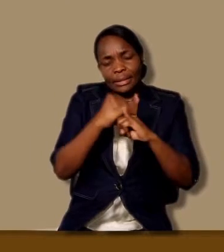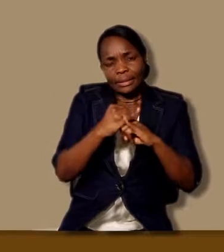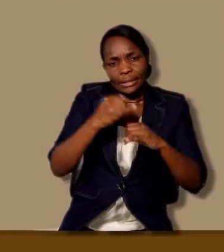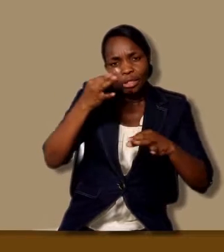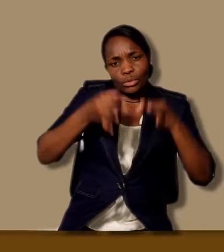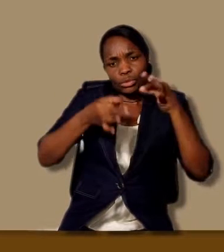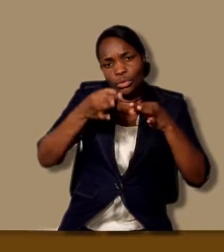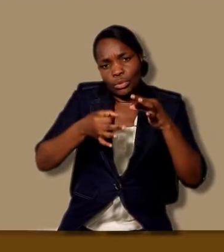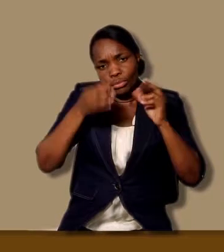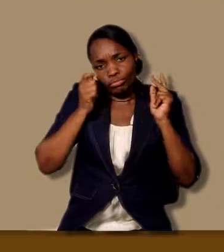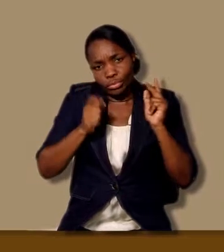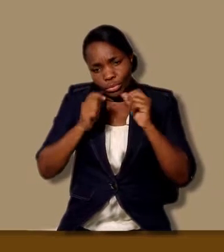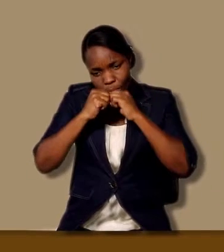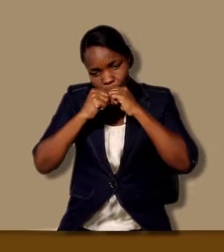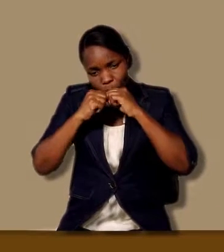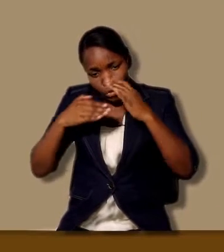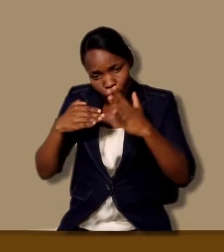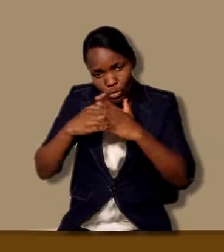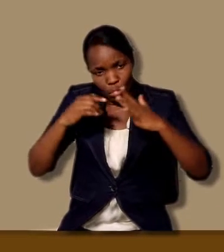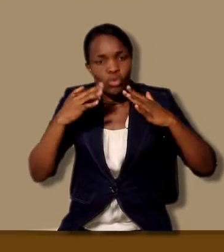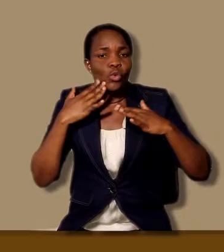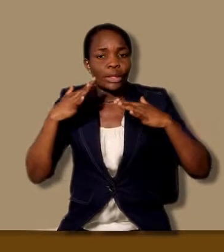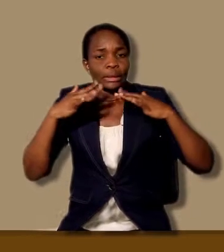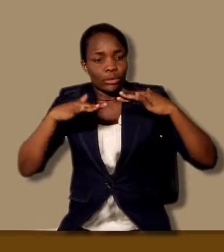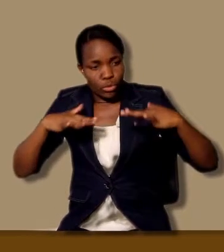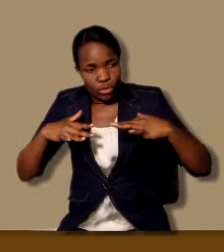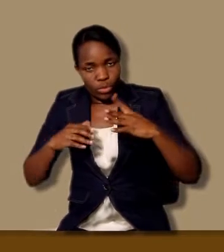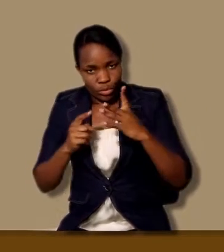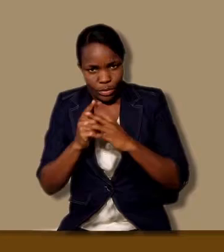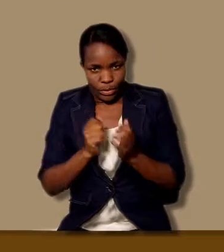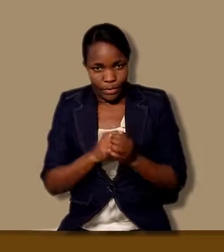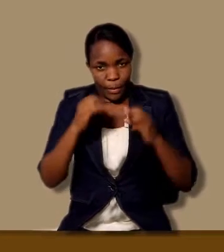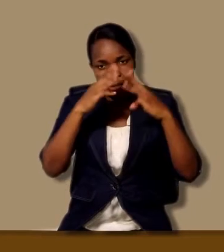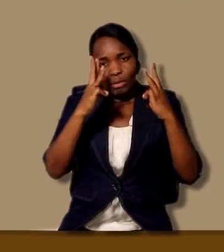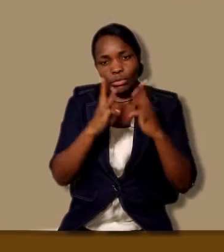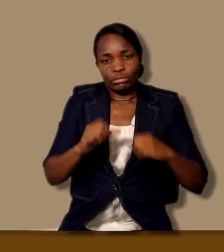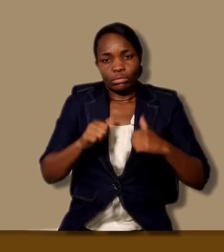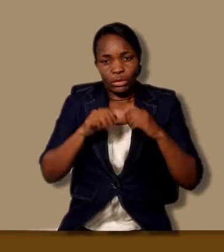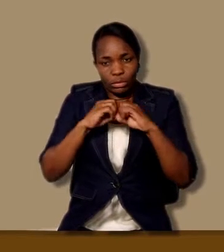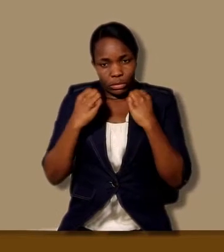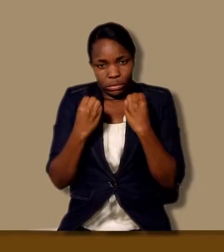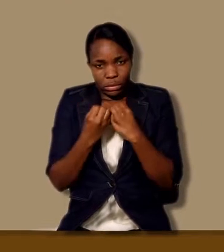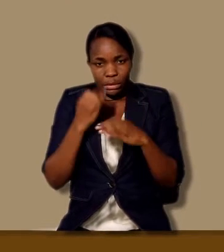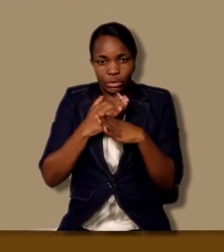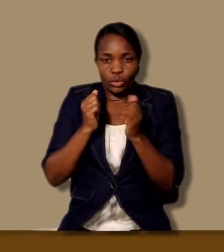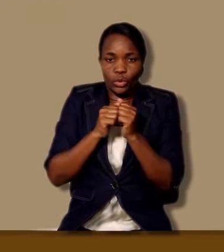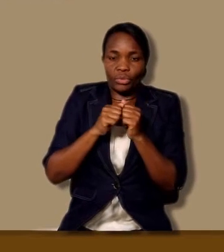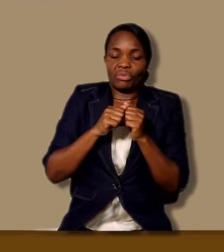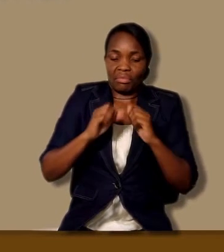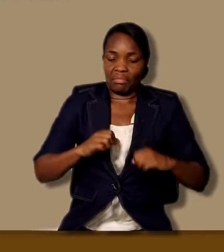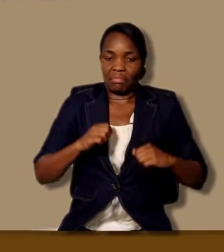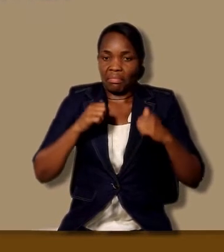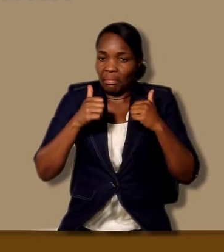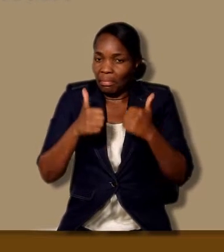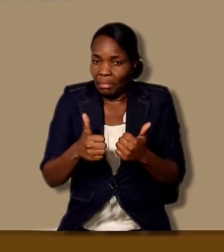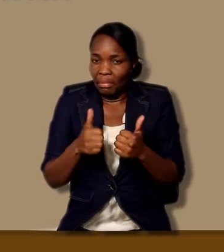sustainable economic growth. The International Court of Justice decides disputes arising between nations.